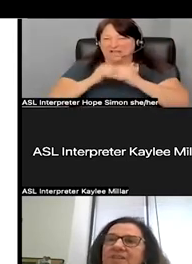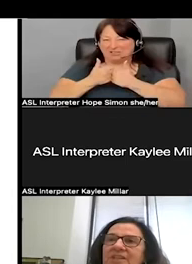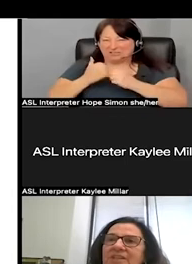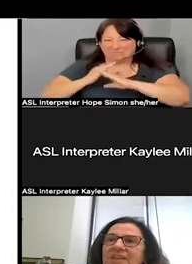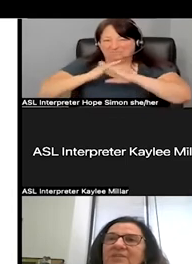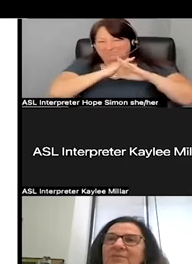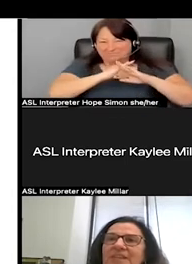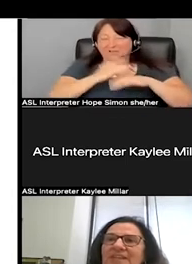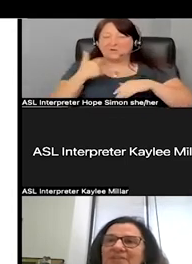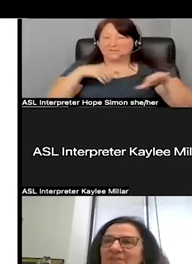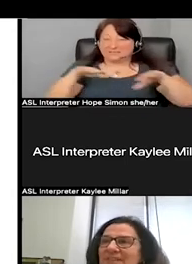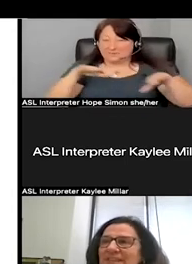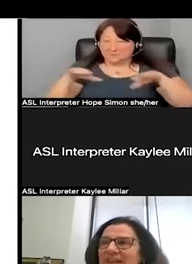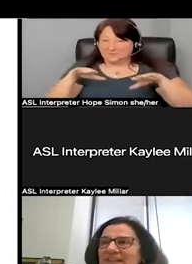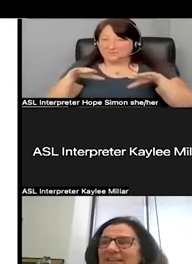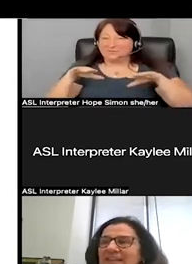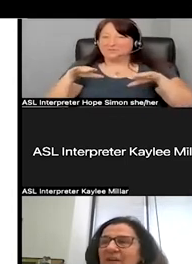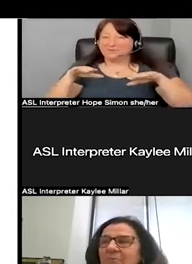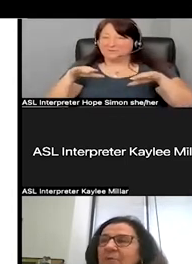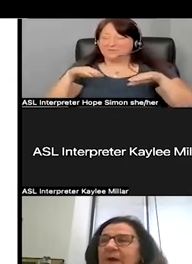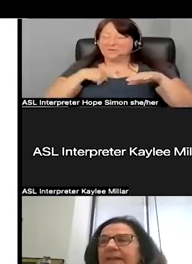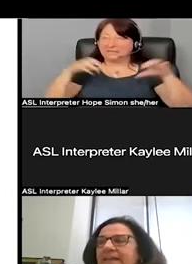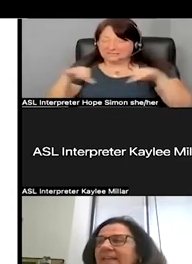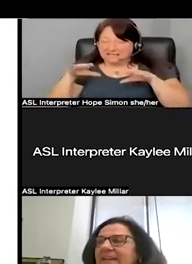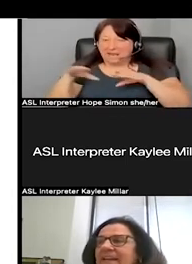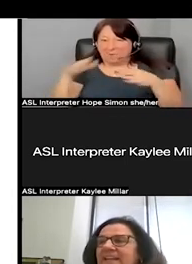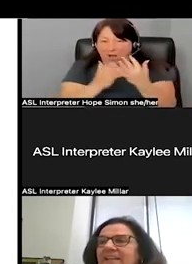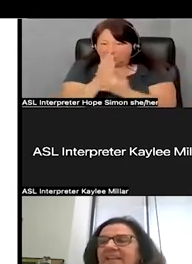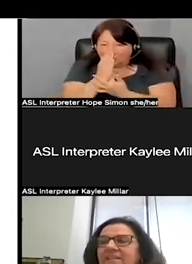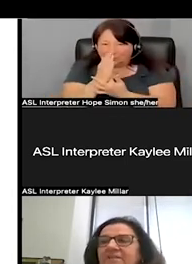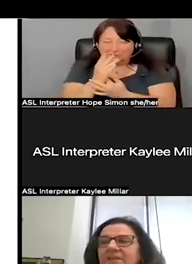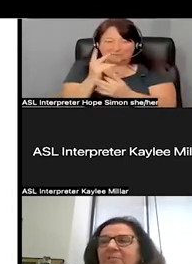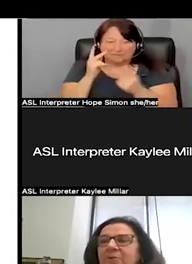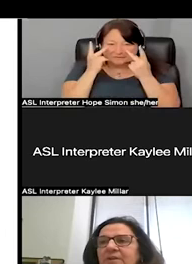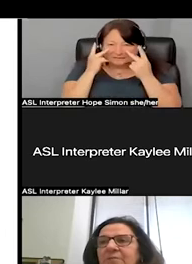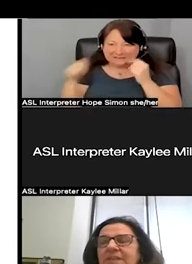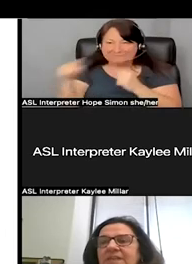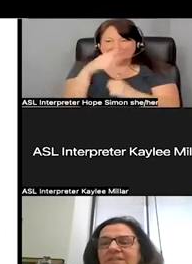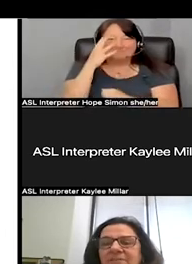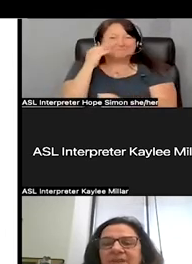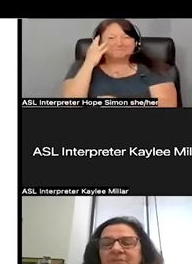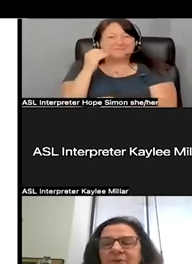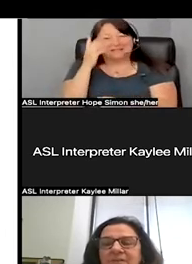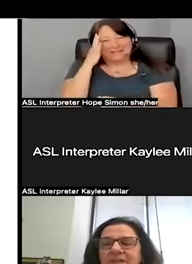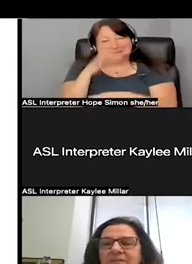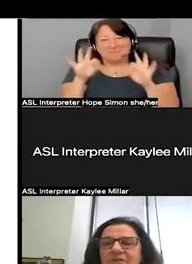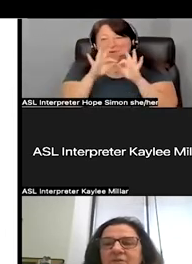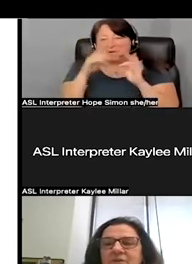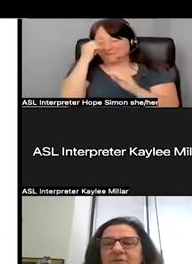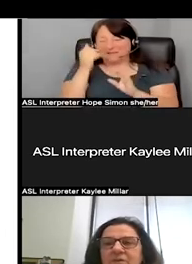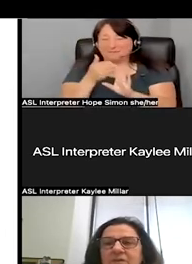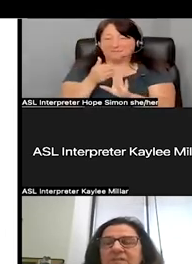which kind of piqued the interest again, got more buy-in. And I think that's very important because previous